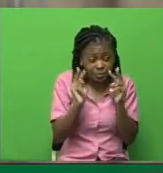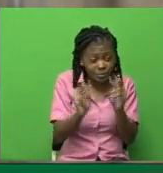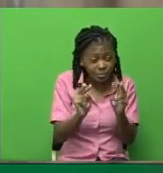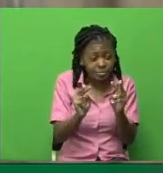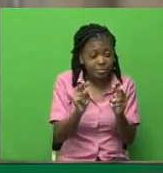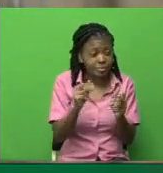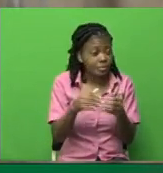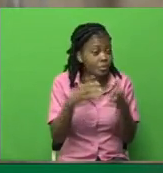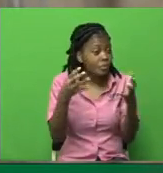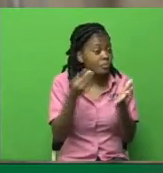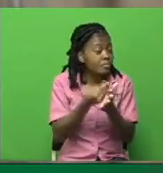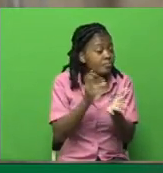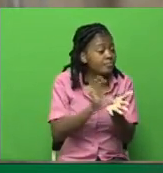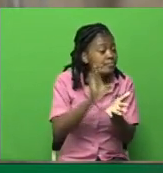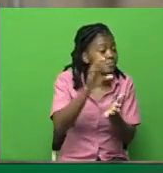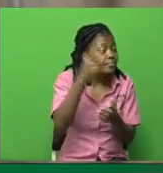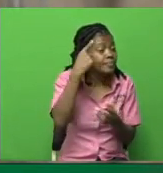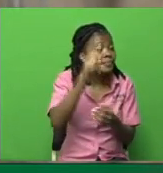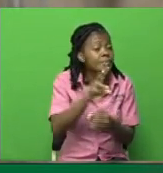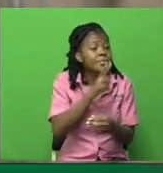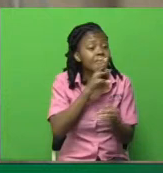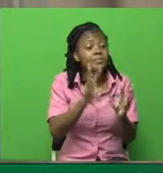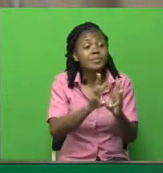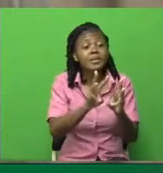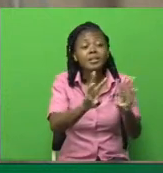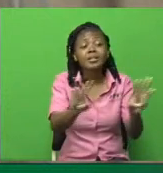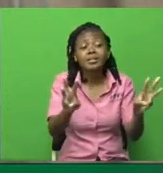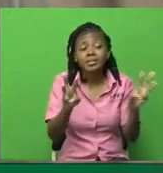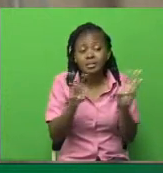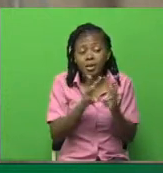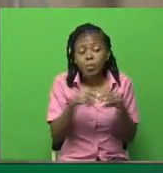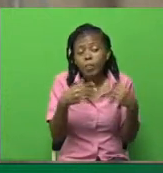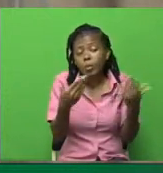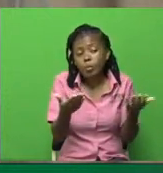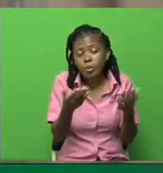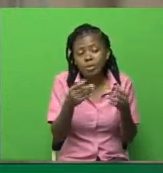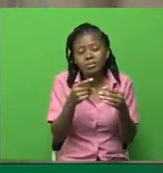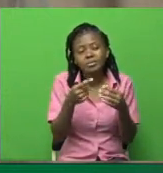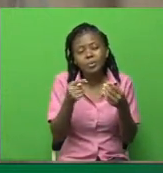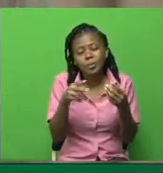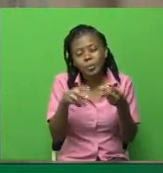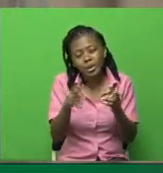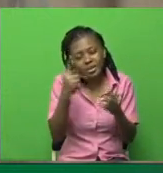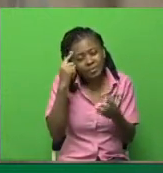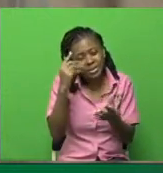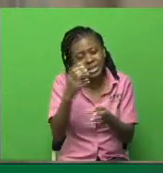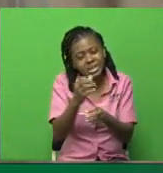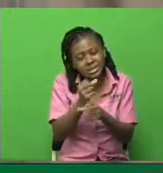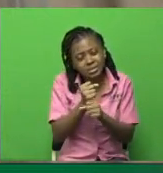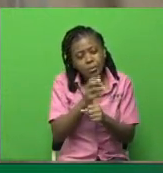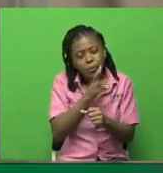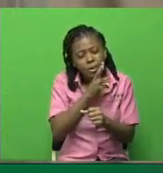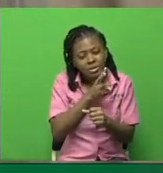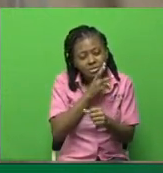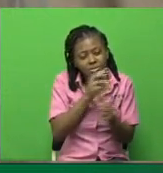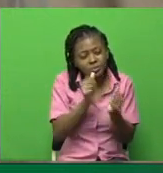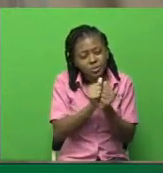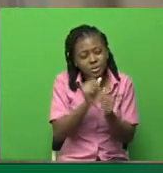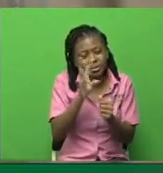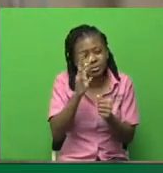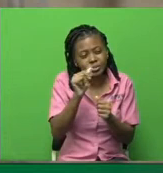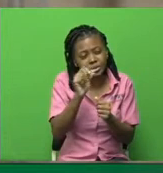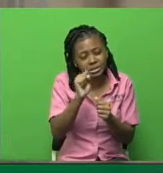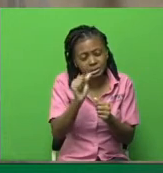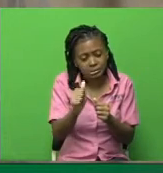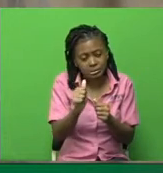and the creations of alternative Water Supplies under the ministry of Public Utilities in Wasa in the recurrent expenditure